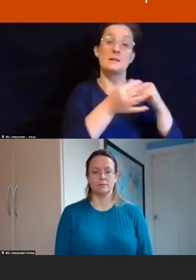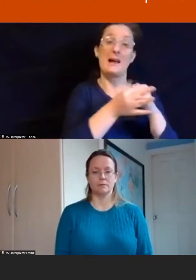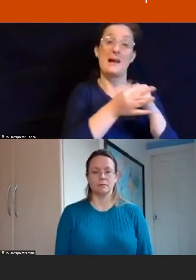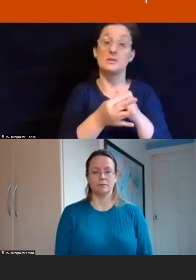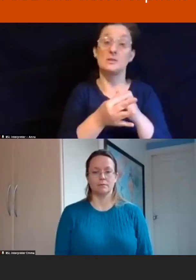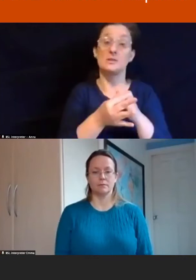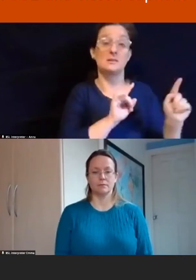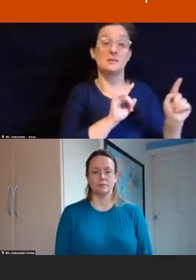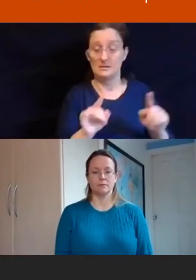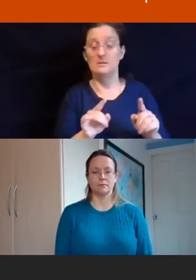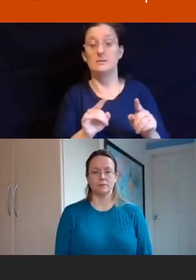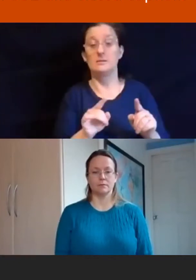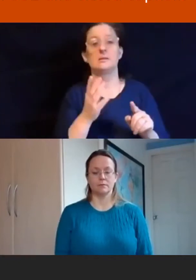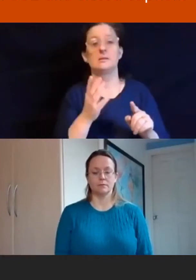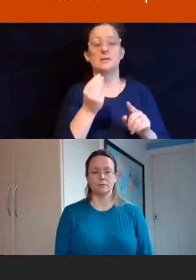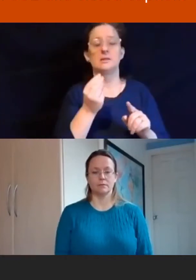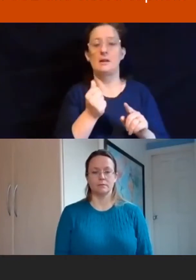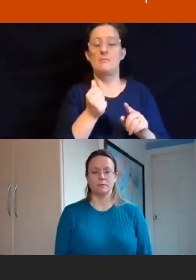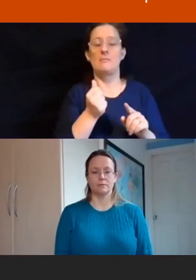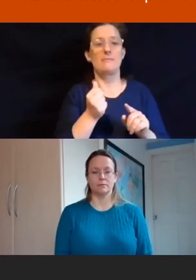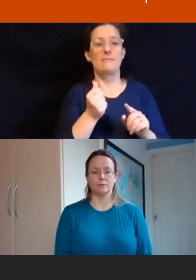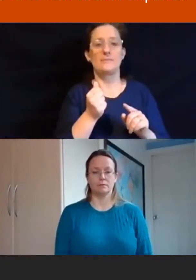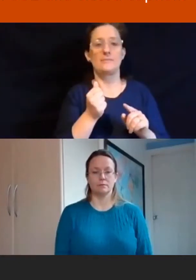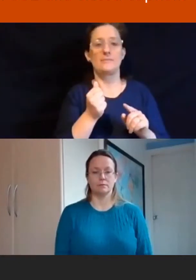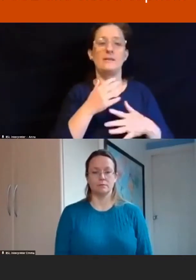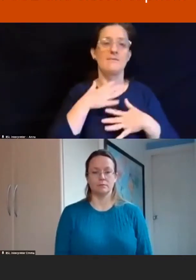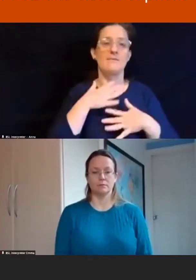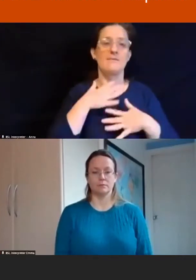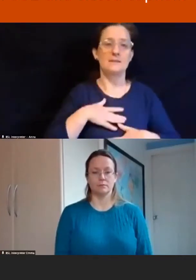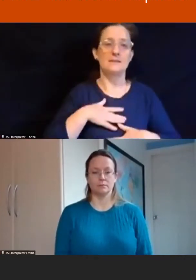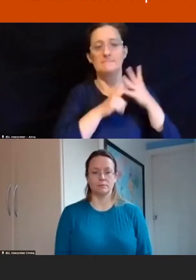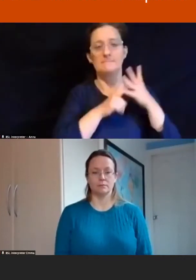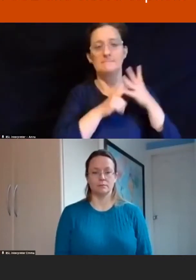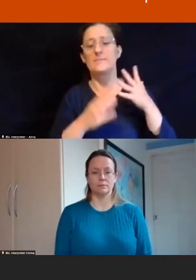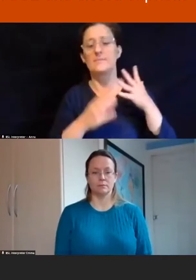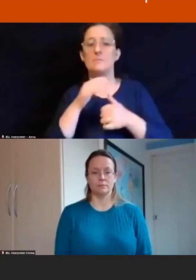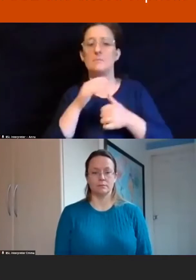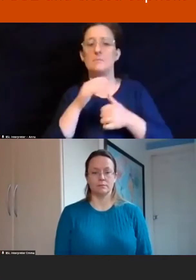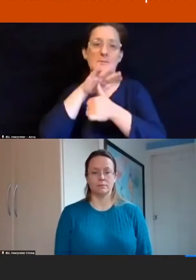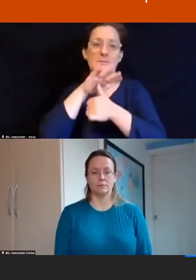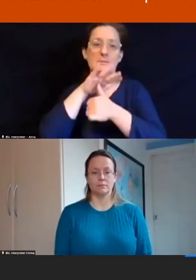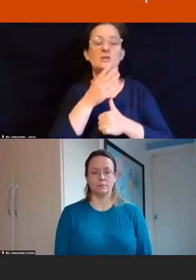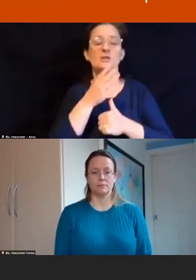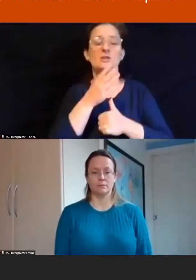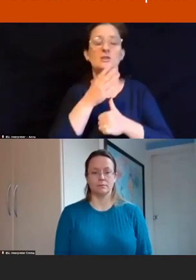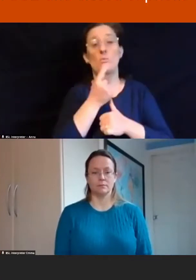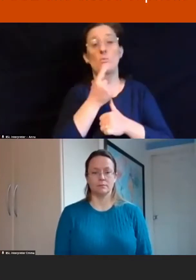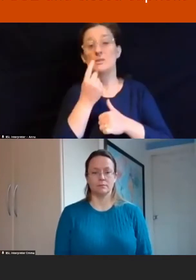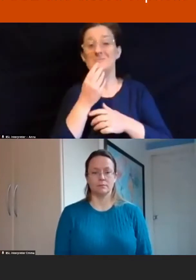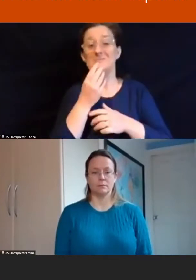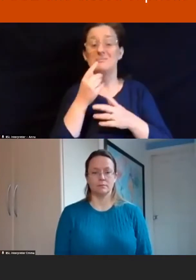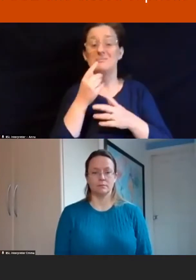Some of them living with physical impairments, others with depression, one living in the foothills of dementia.